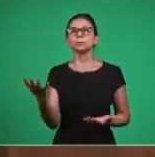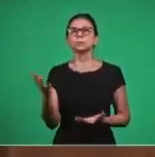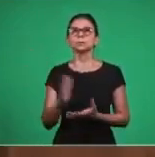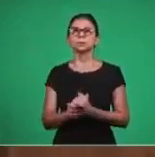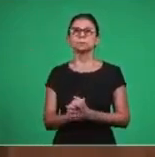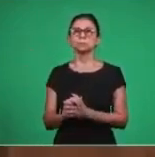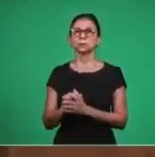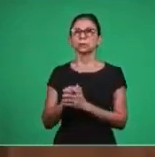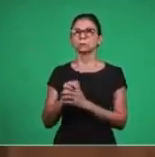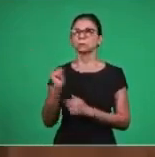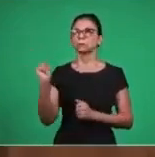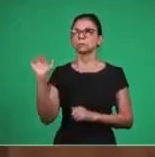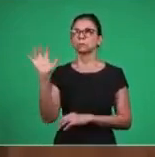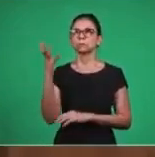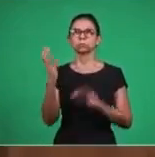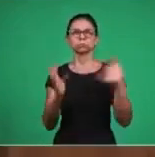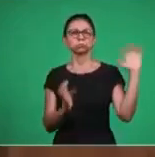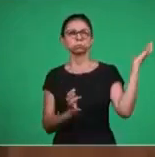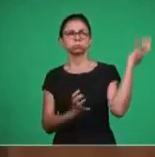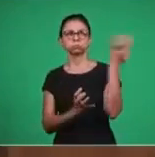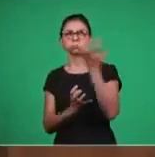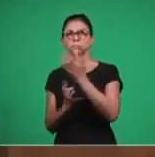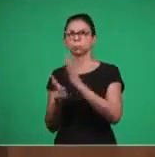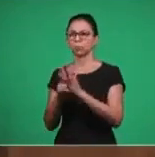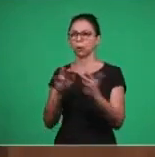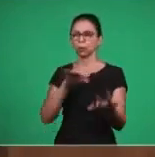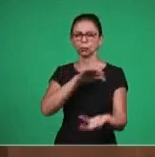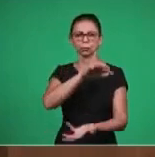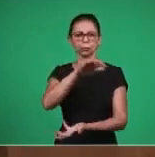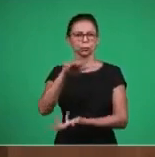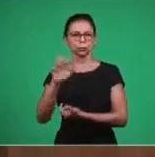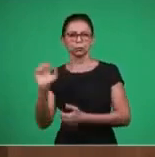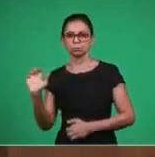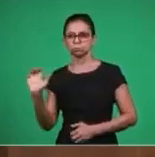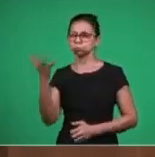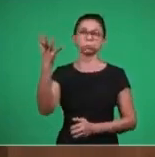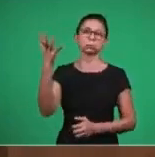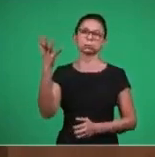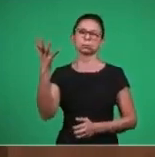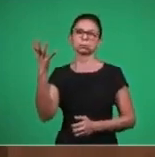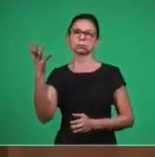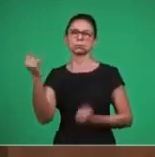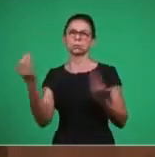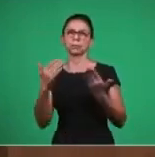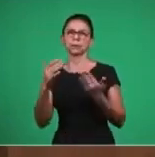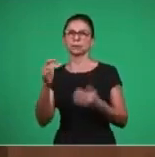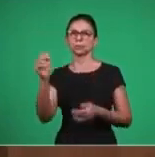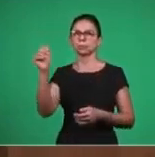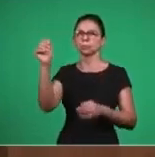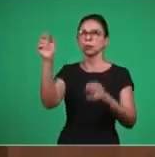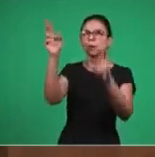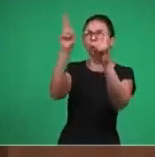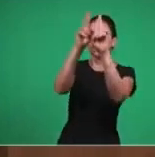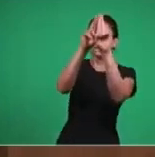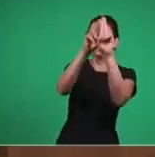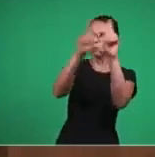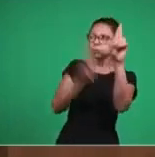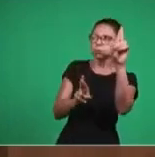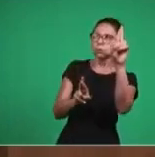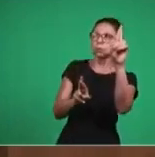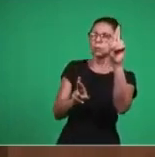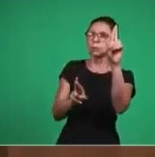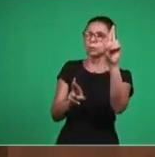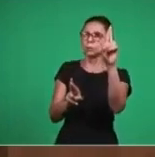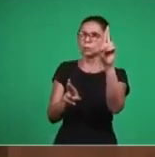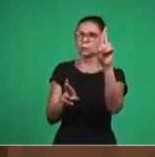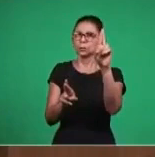physical phenomena, they are here now. There are events that take place like a lightning. And the word